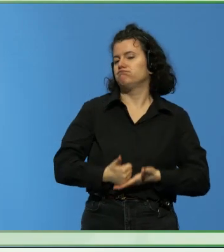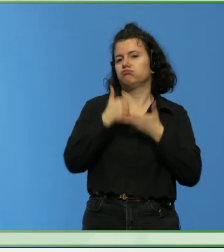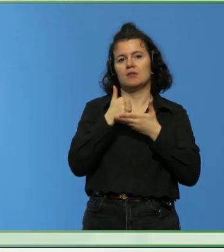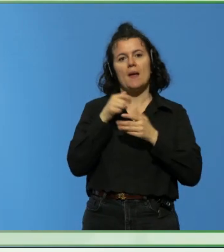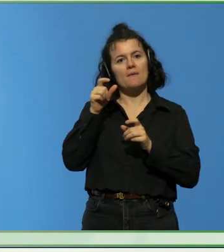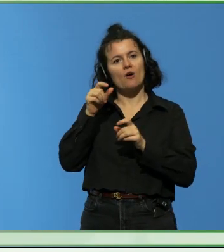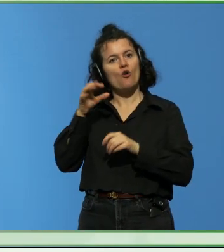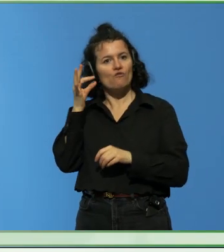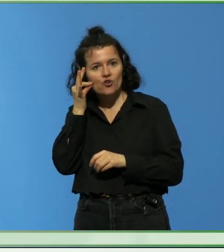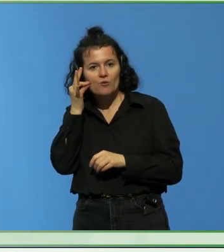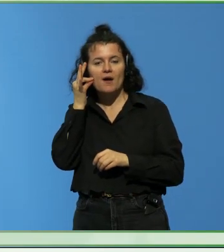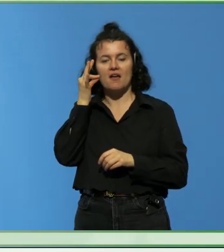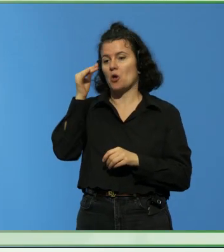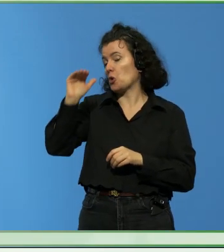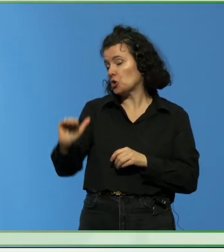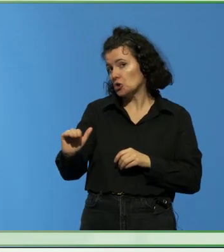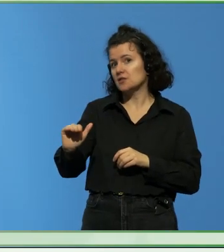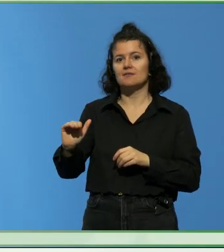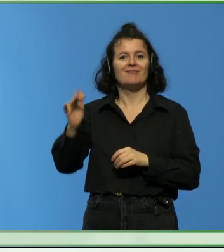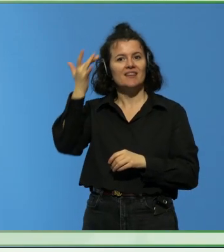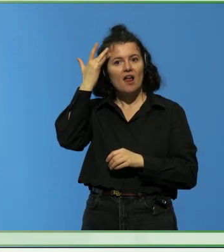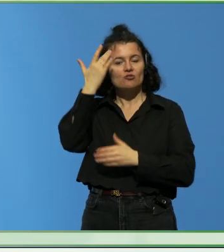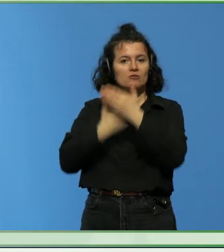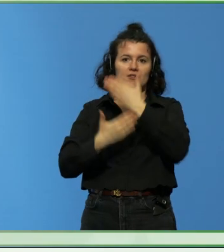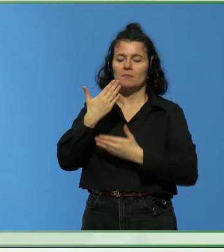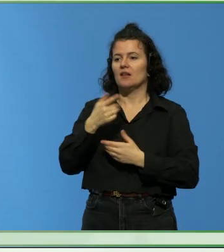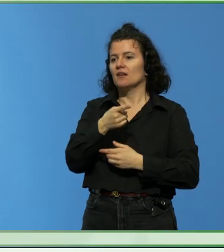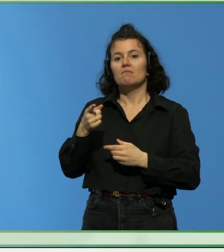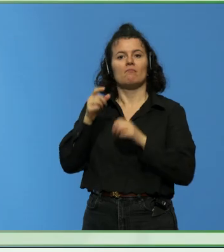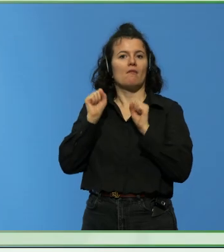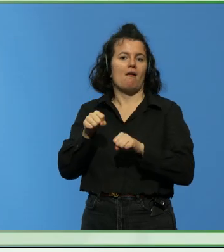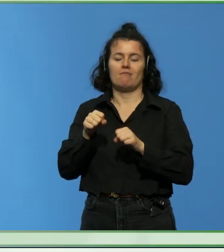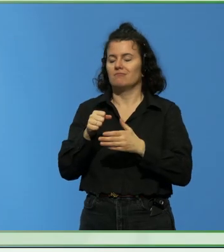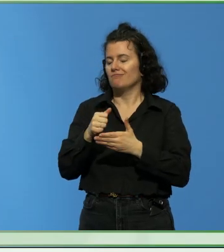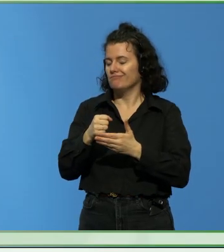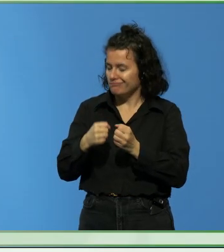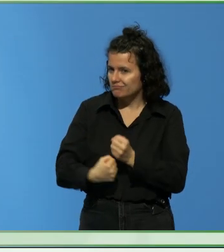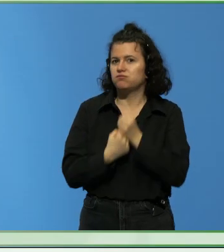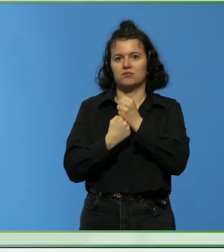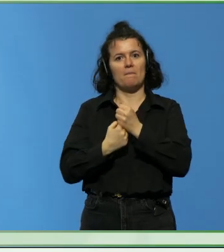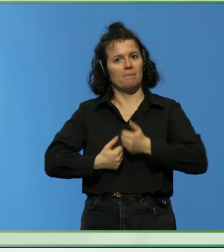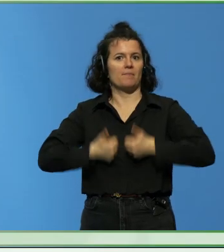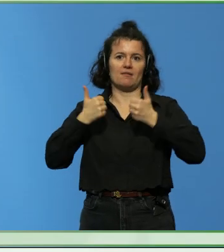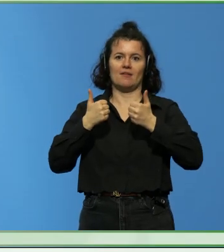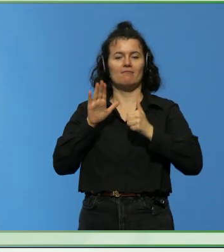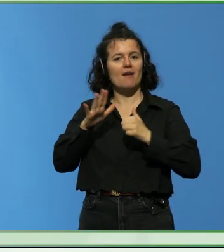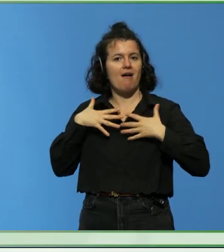intellectual disabilities in many, many more settings. If you'd like any more information, please